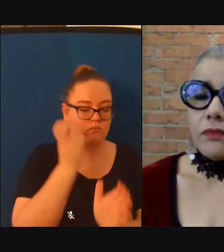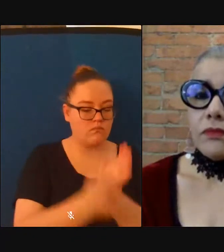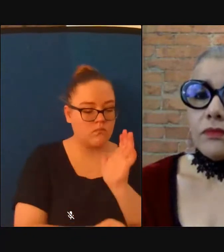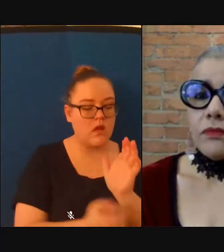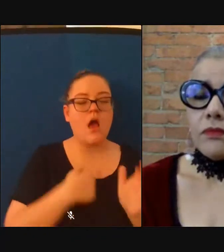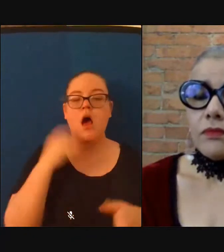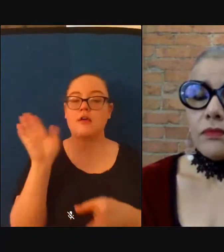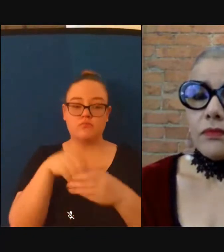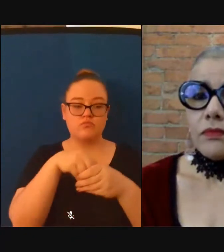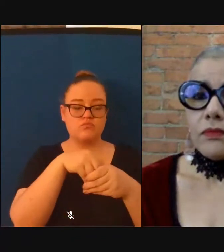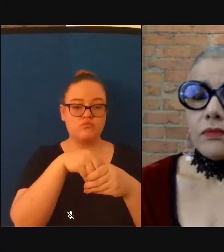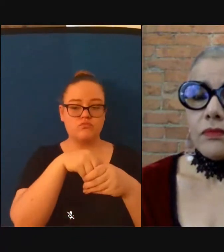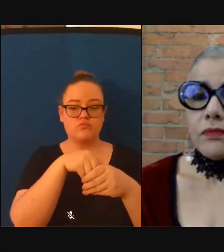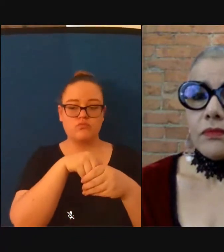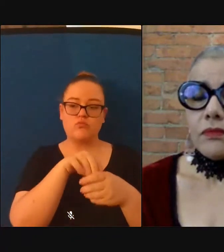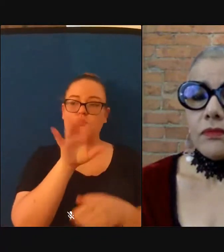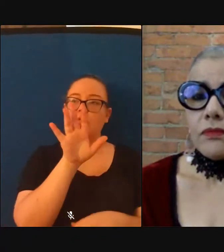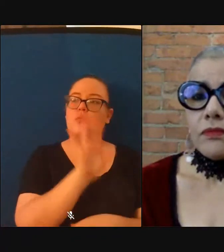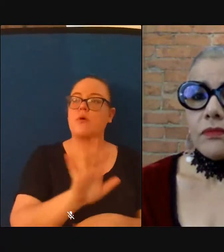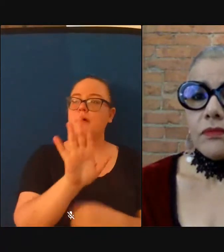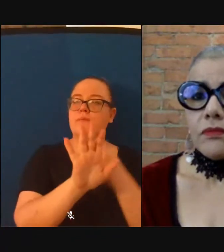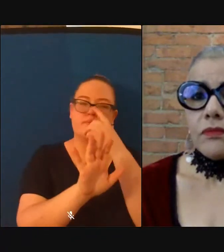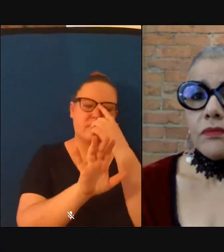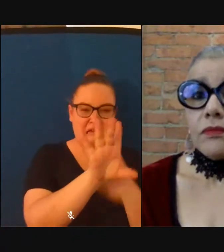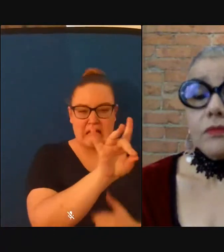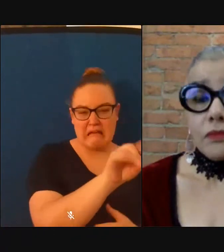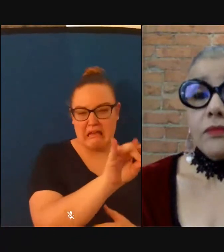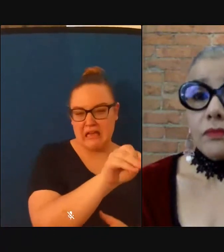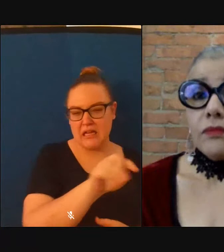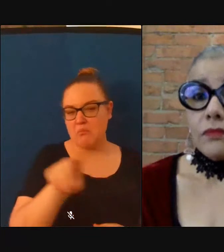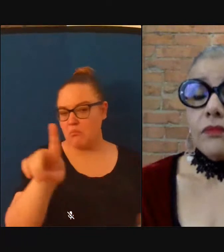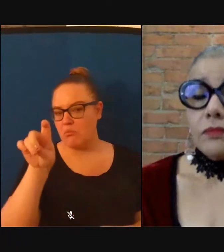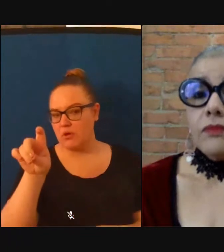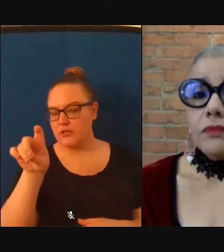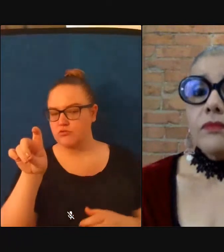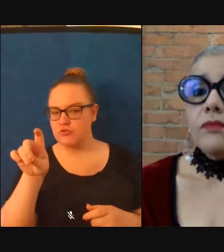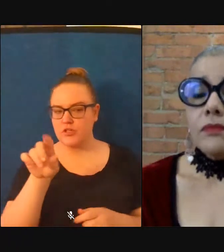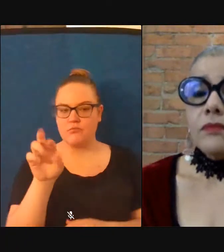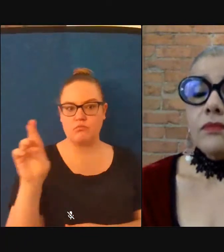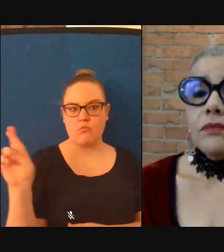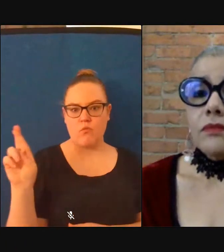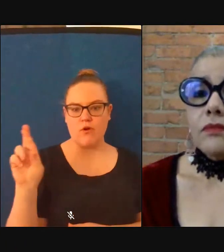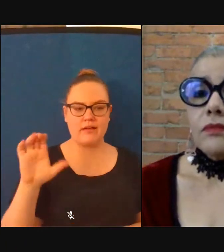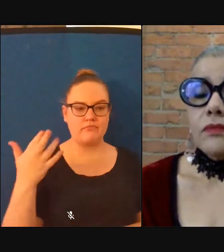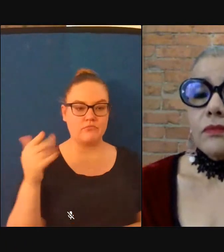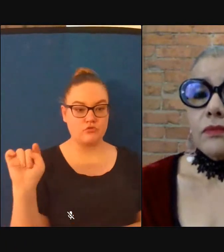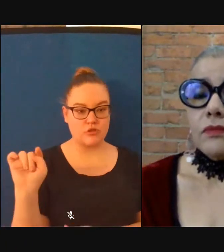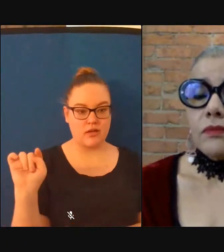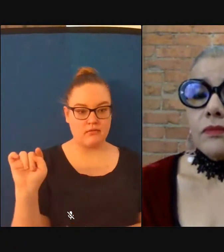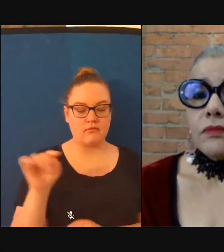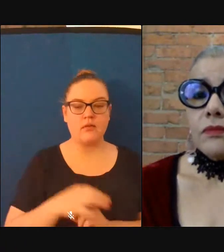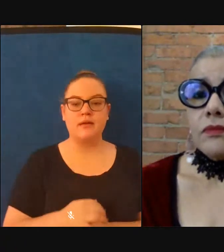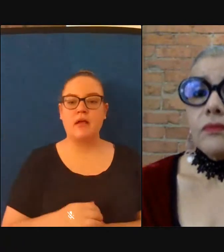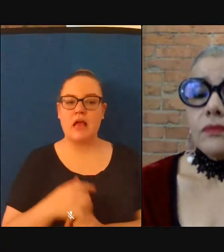joined between 80 and 100 different far-right chat rooms, and I was monitoring most